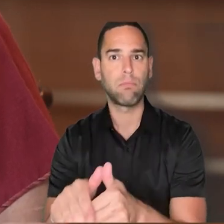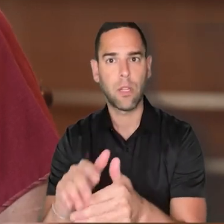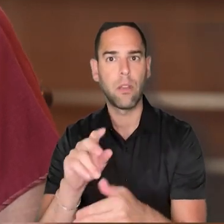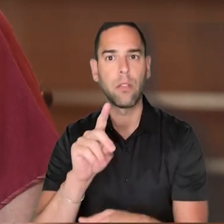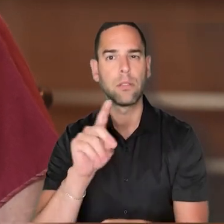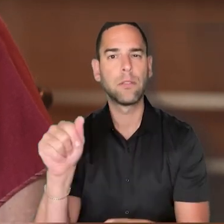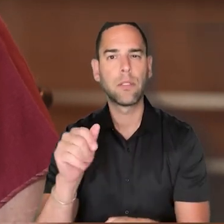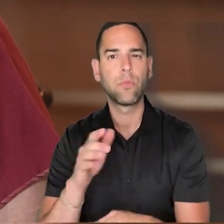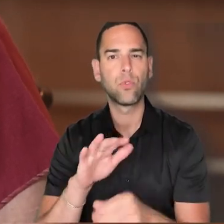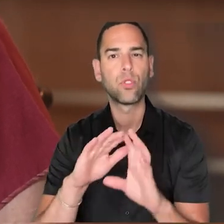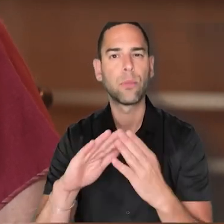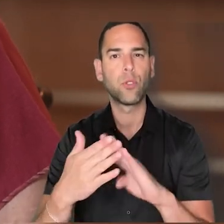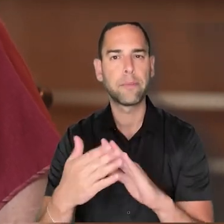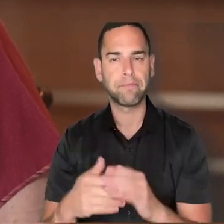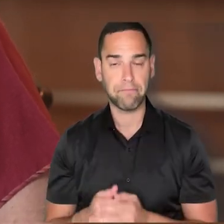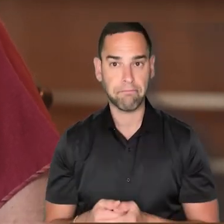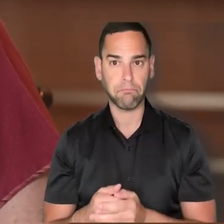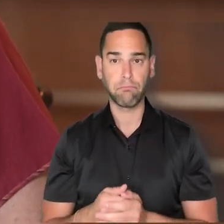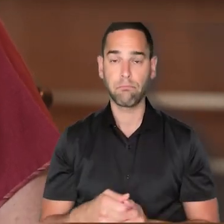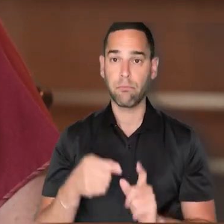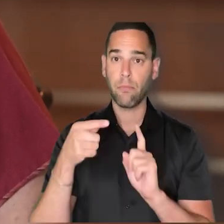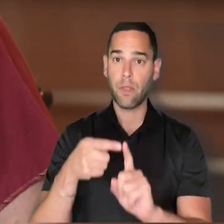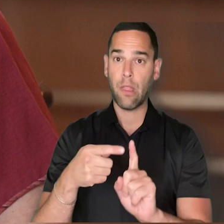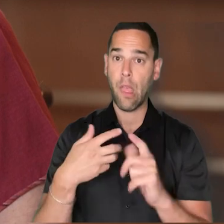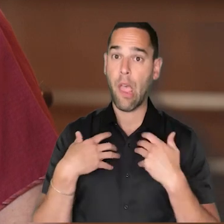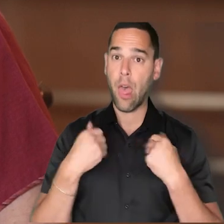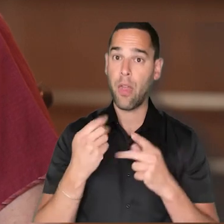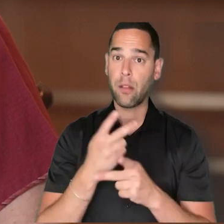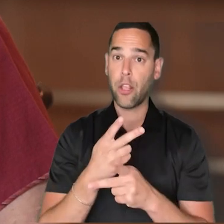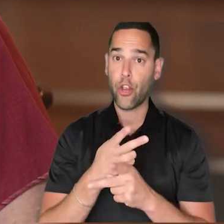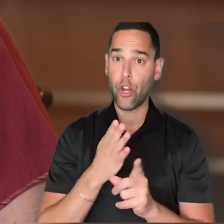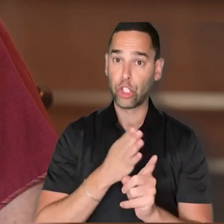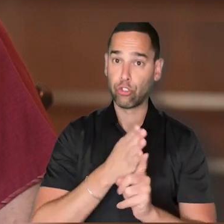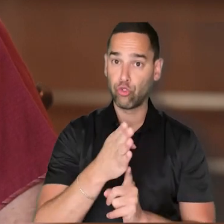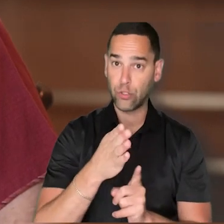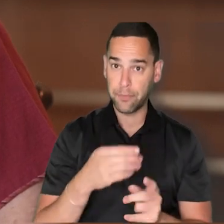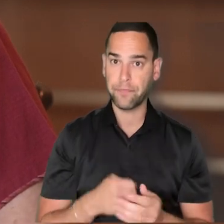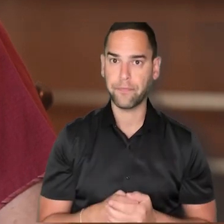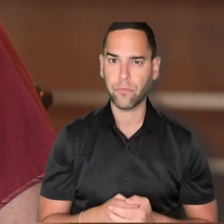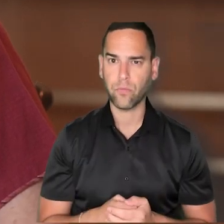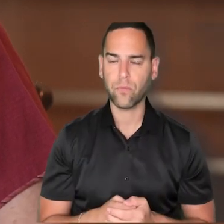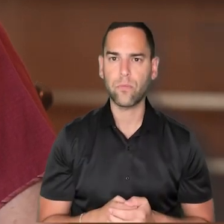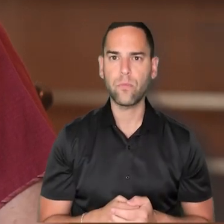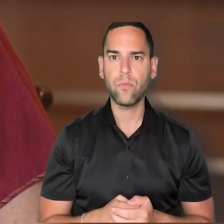forward. I think when we look at the healthcare industry itself,